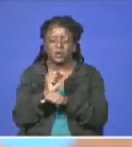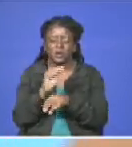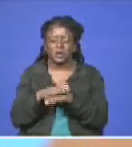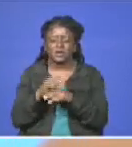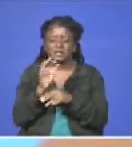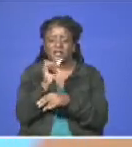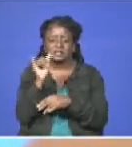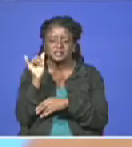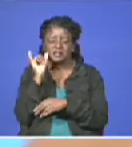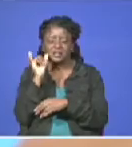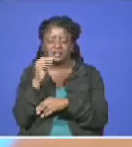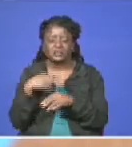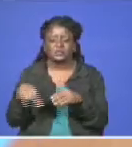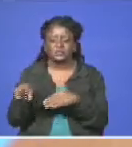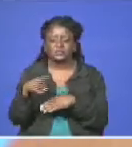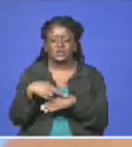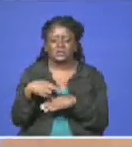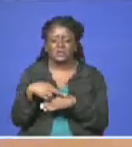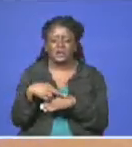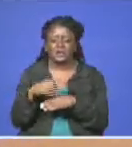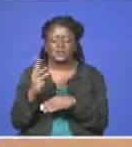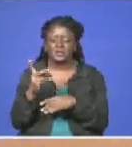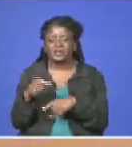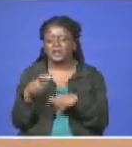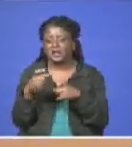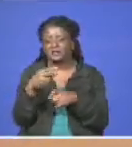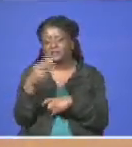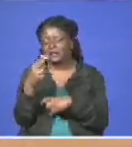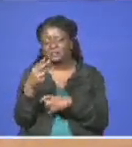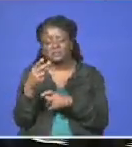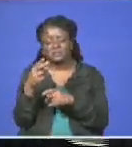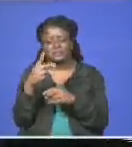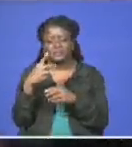like 20-plus offensive rebounds, but 20-plus rebounds.